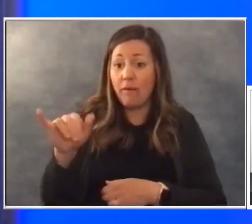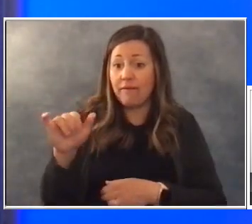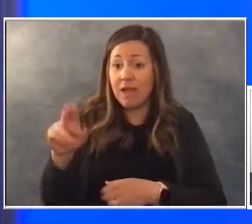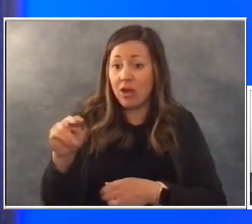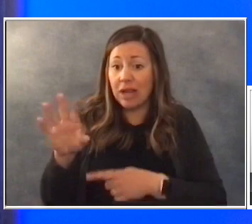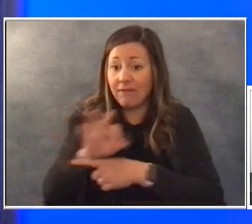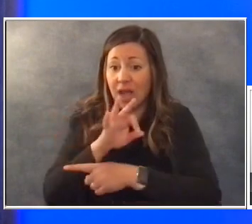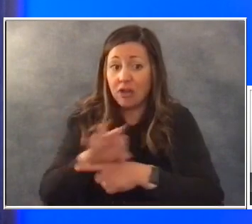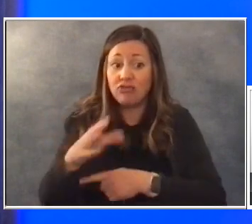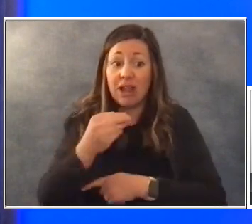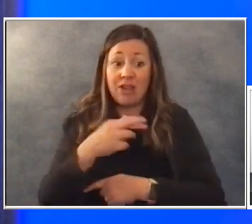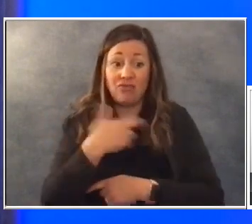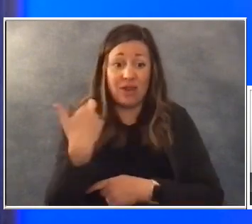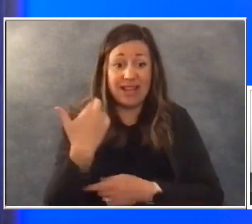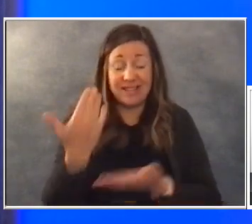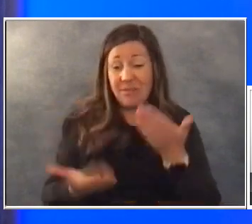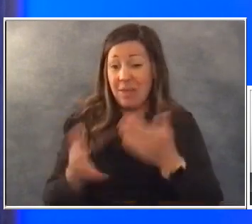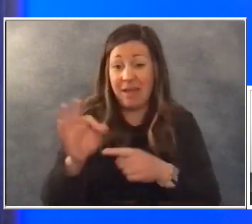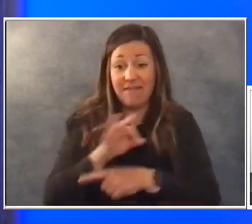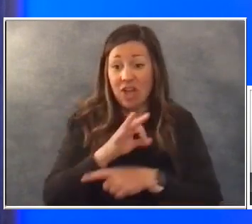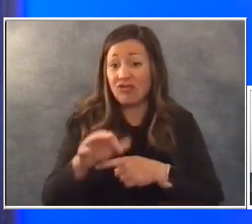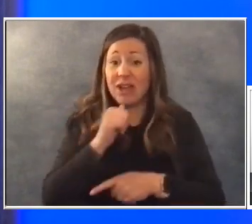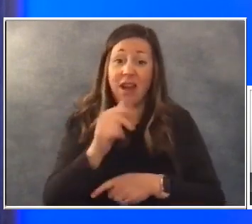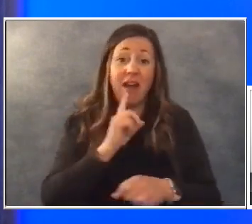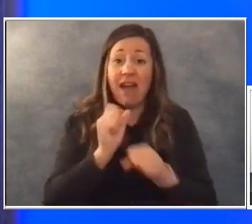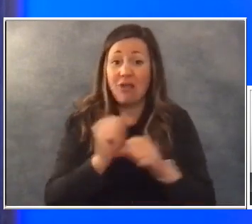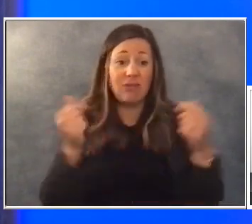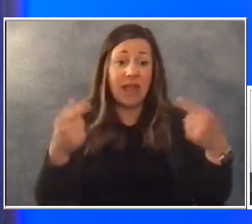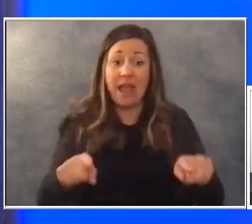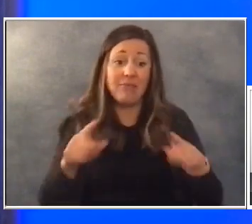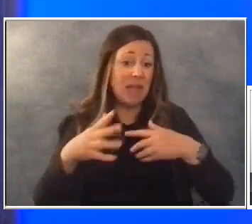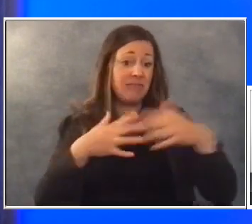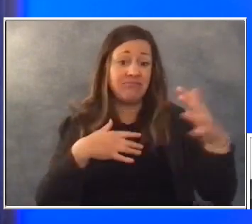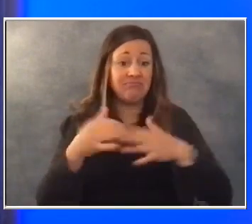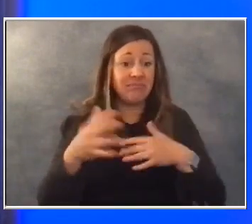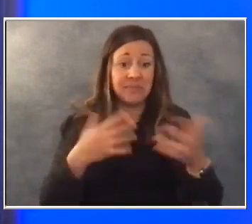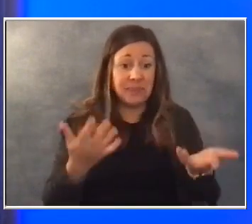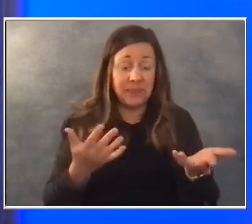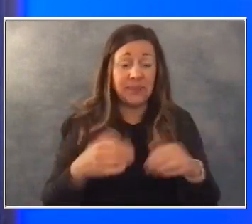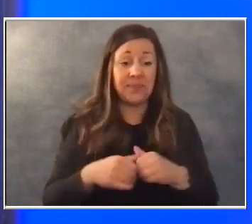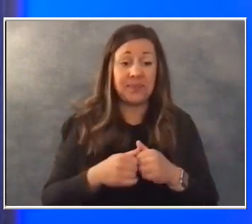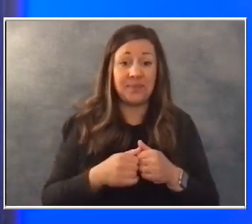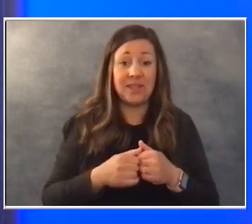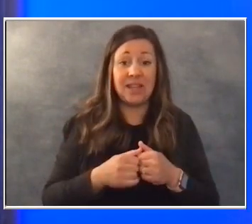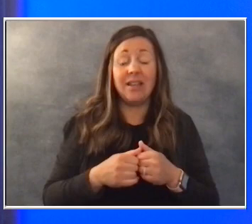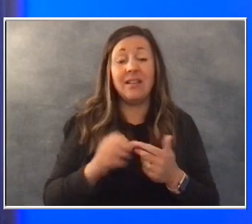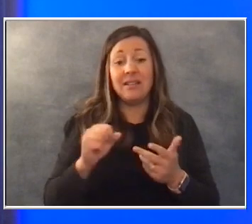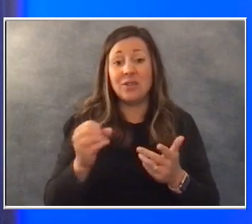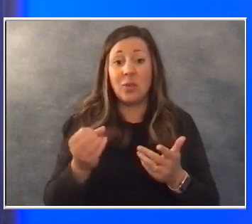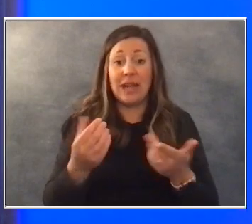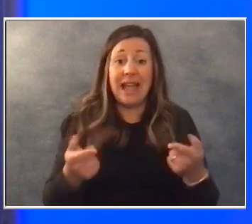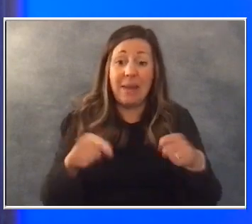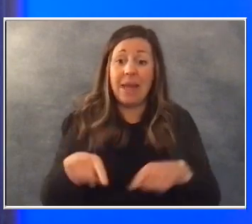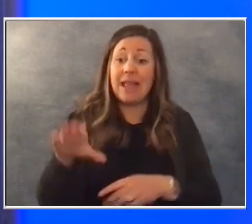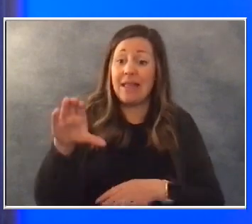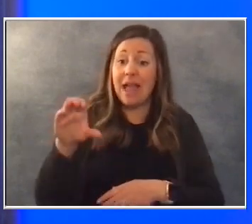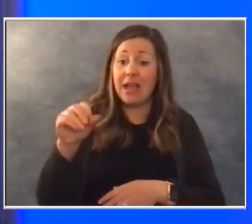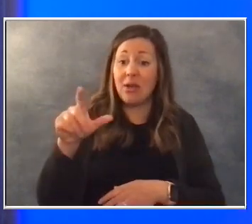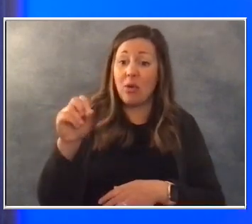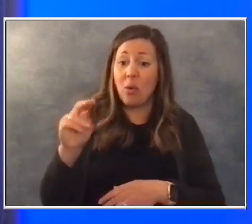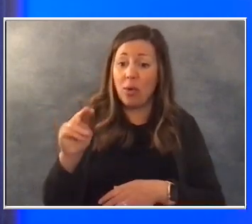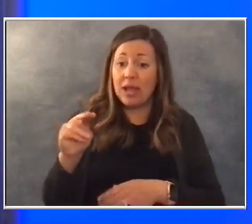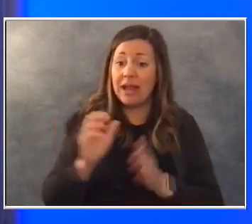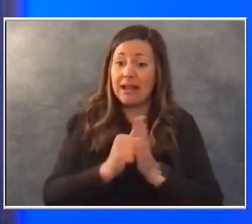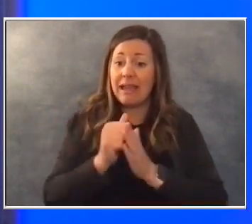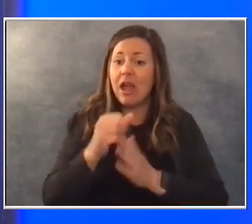ovarian function may not return. So in patients, or especially with this rising incidence of colon cancers and other GI cancers in the